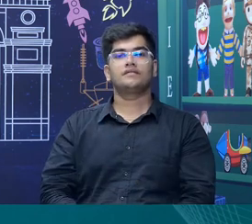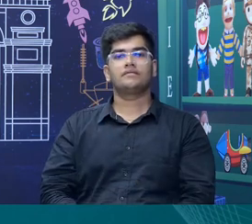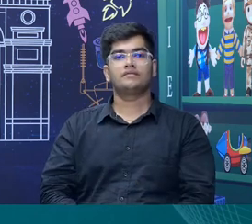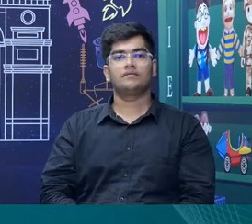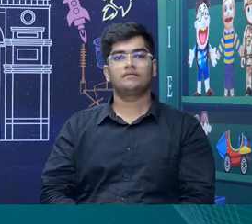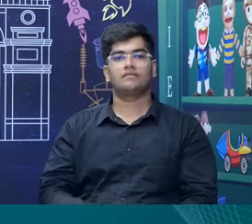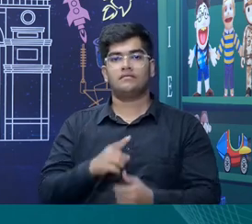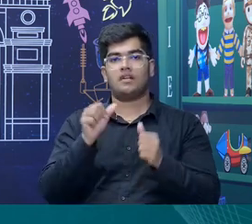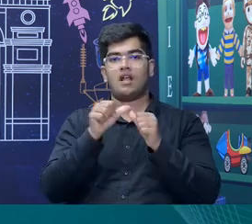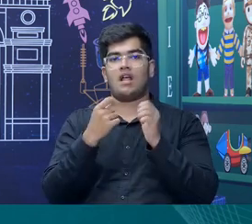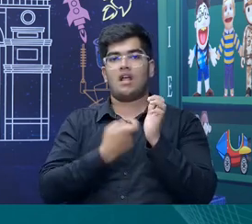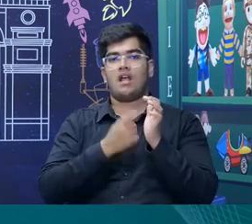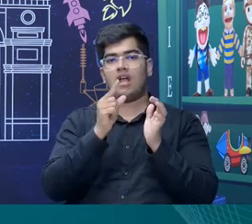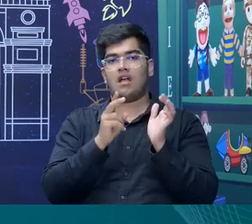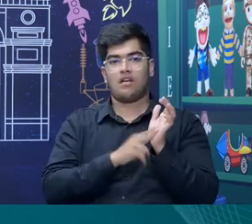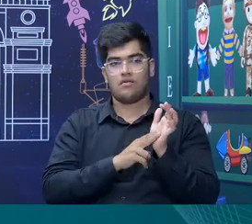Arun